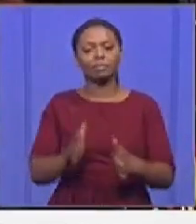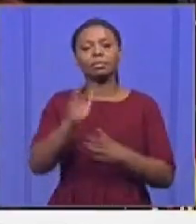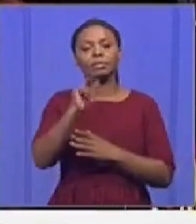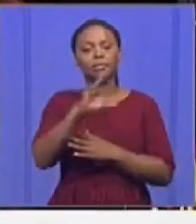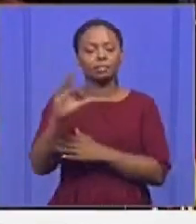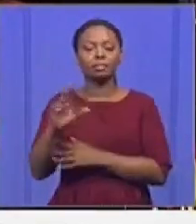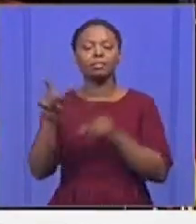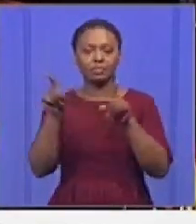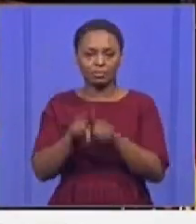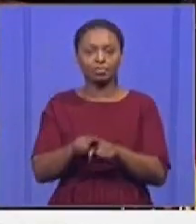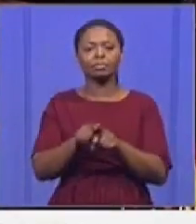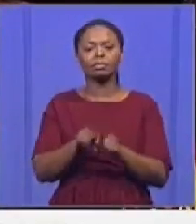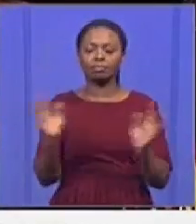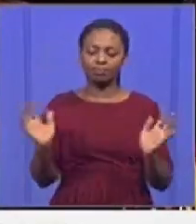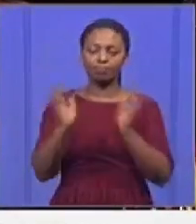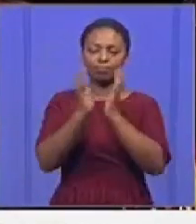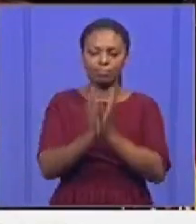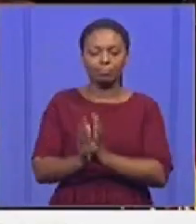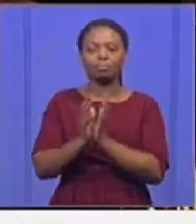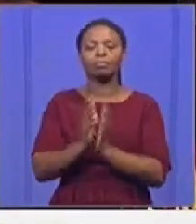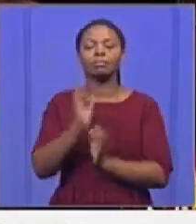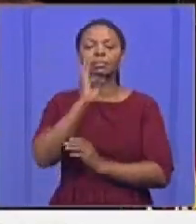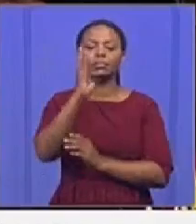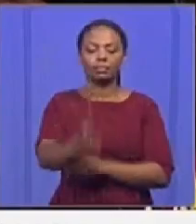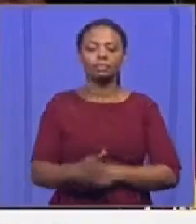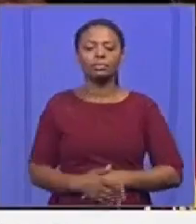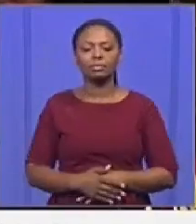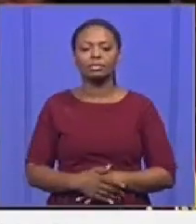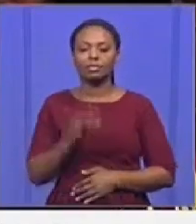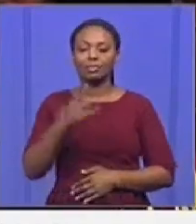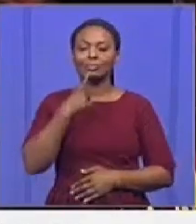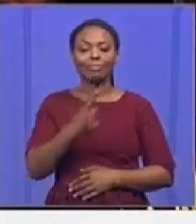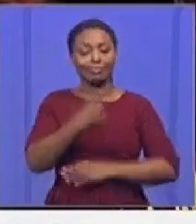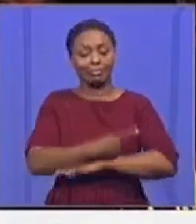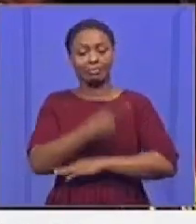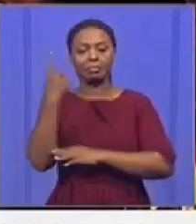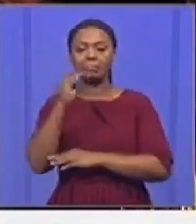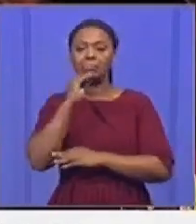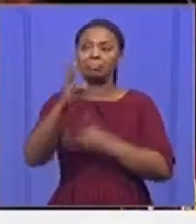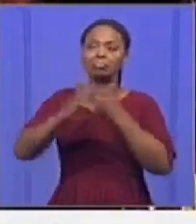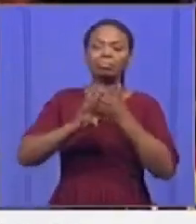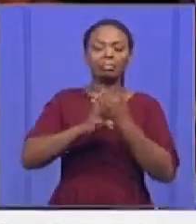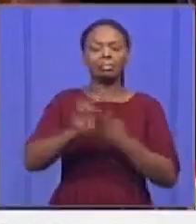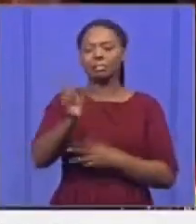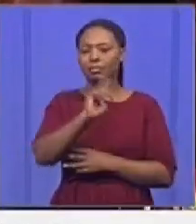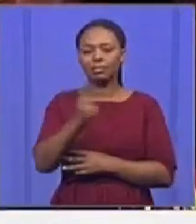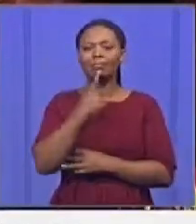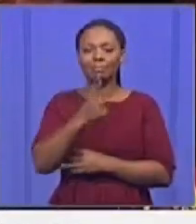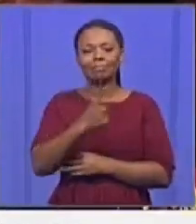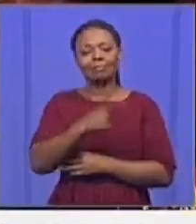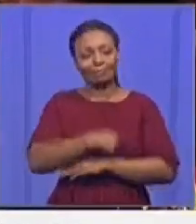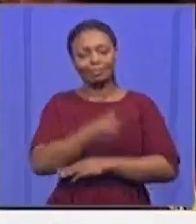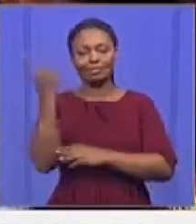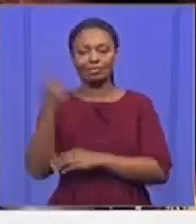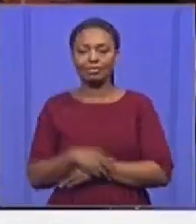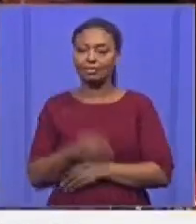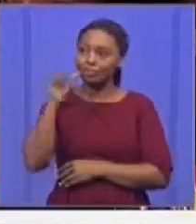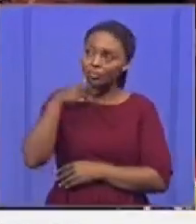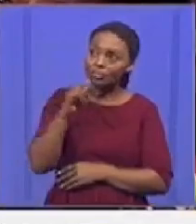days, we will meet. Yeah. So when I say within days, I don't mean weeks. Understood? Maybe tomorrow